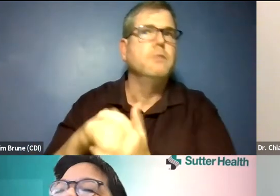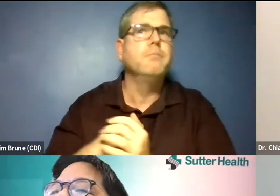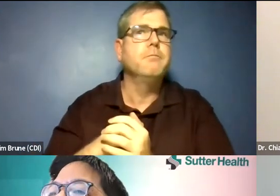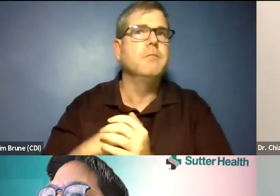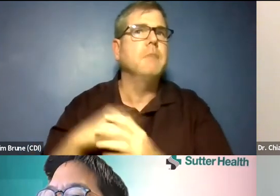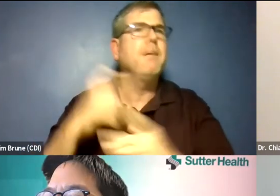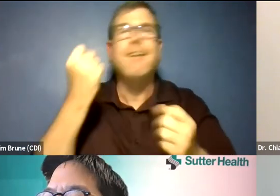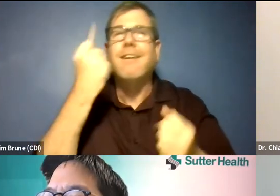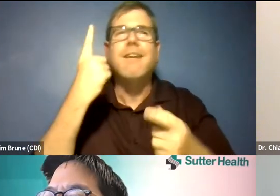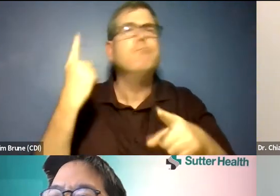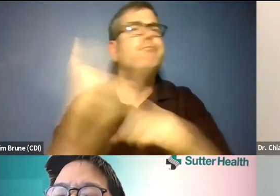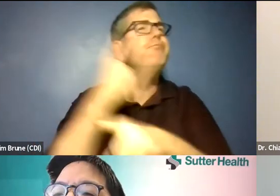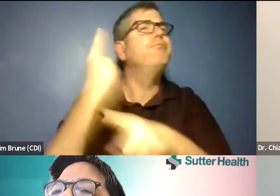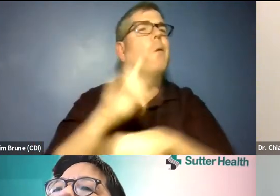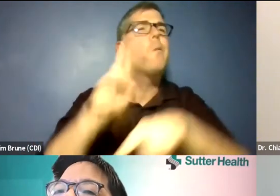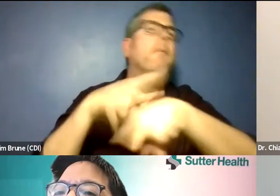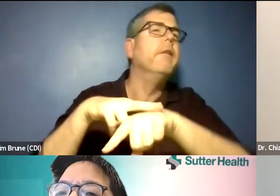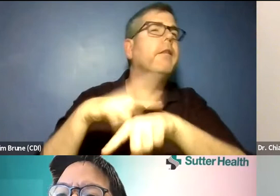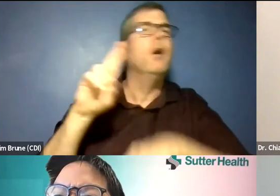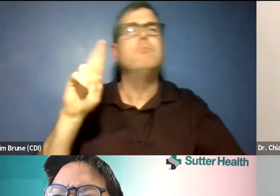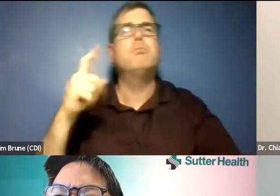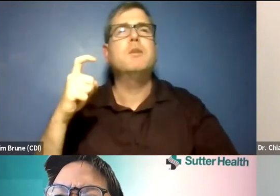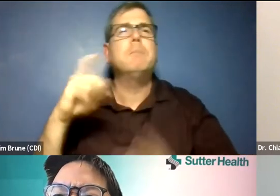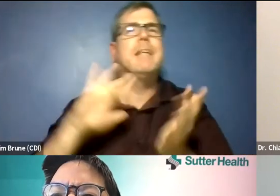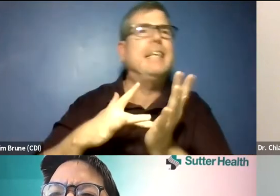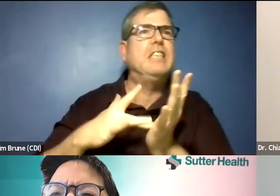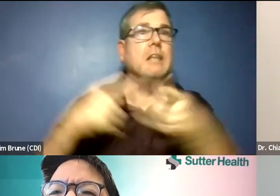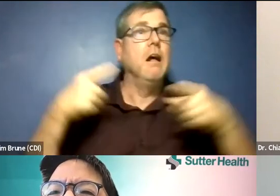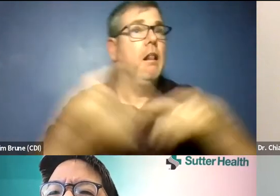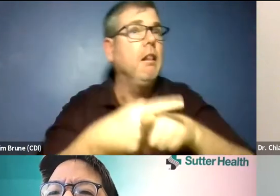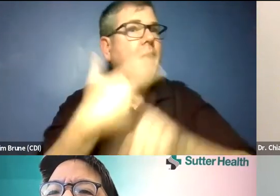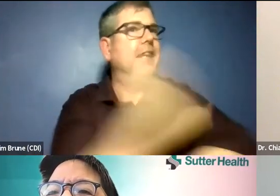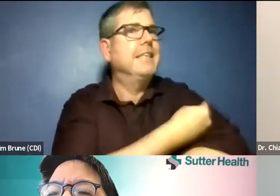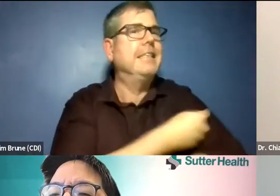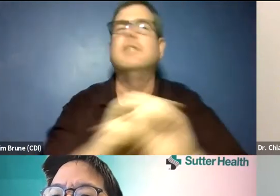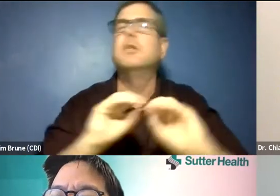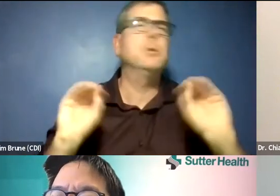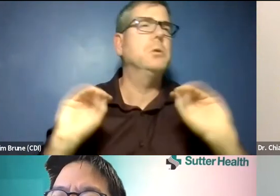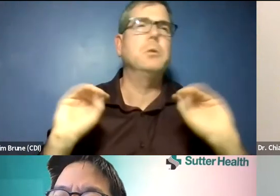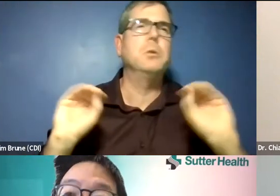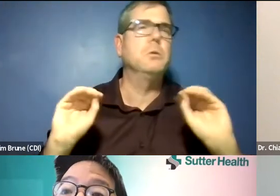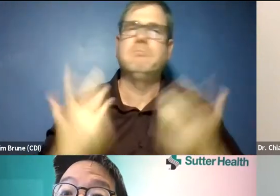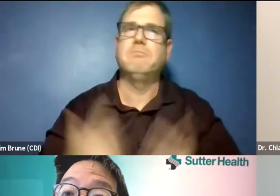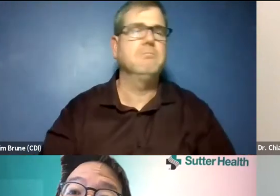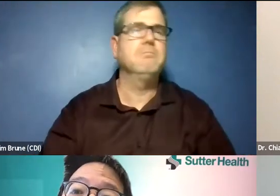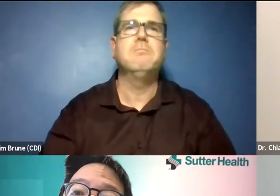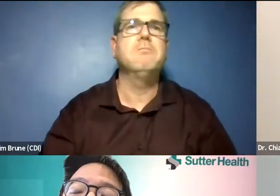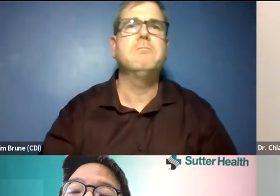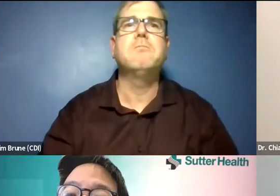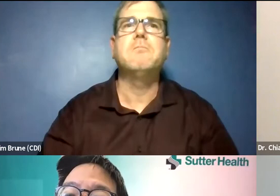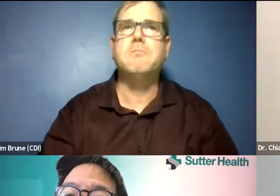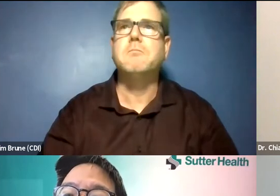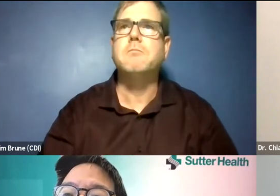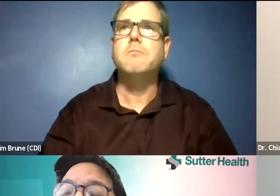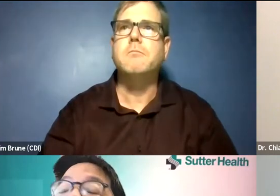will not interact with the vaccine and should not prevent you from getting the vaccine. Next question, should pregnant women take